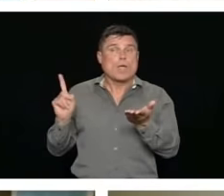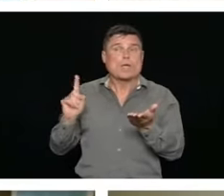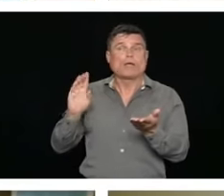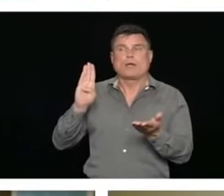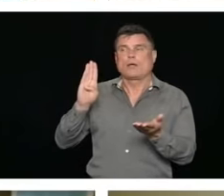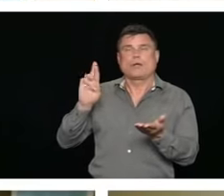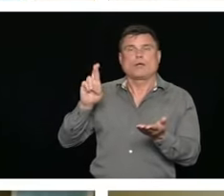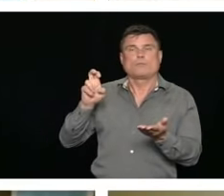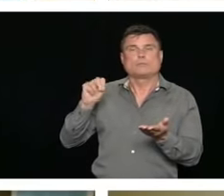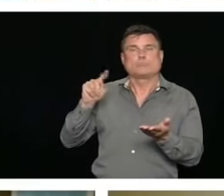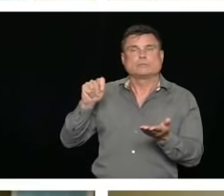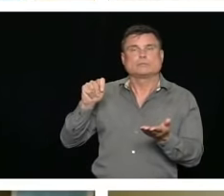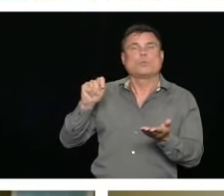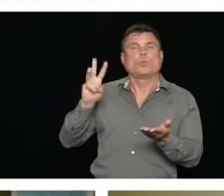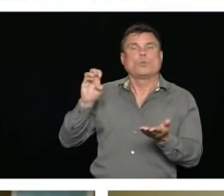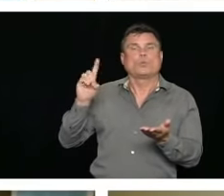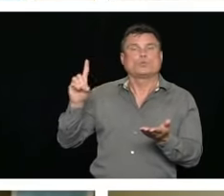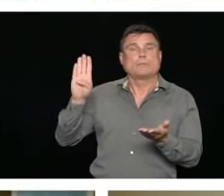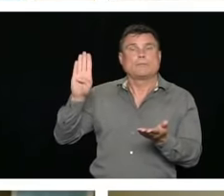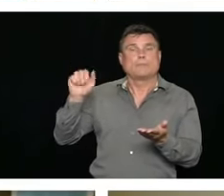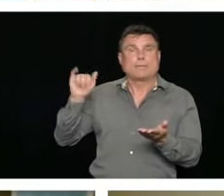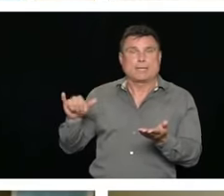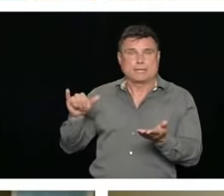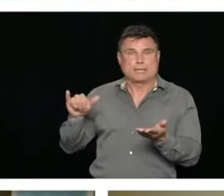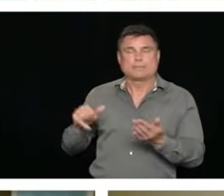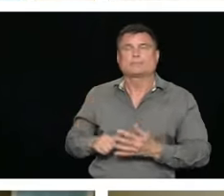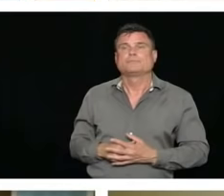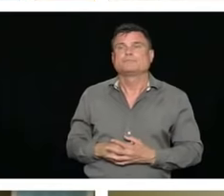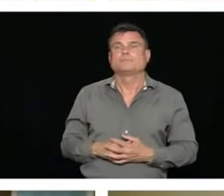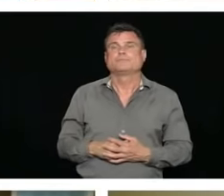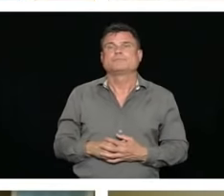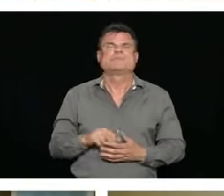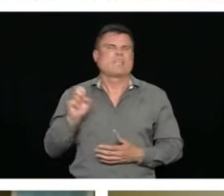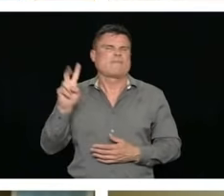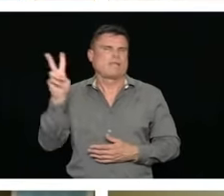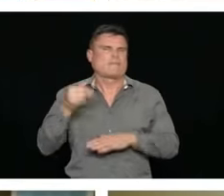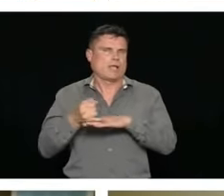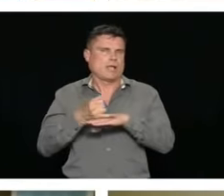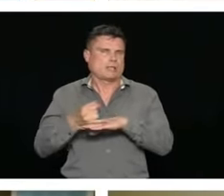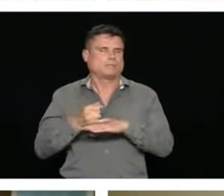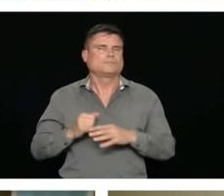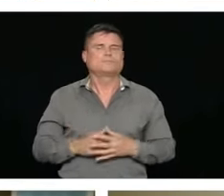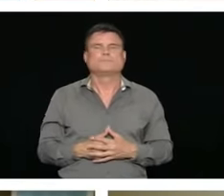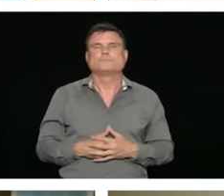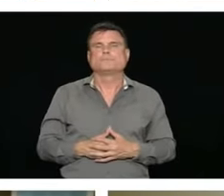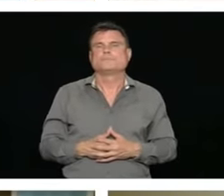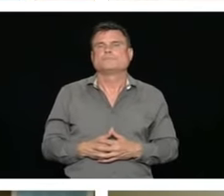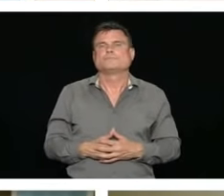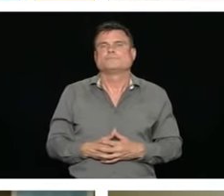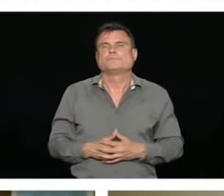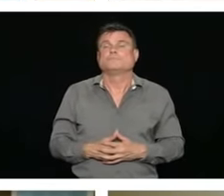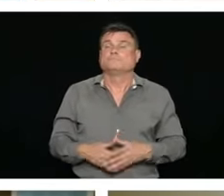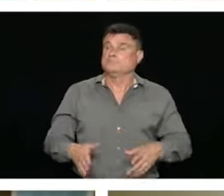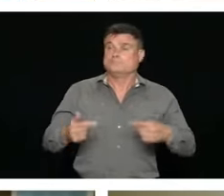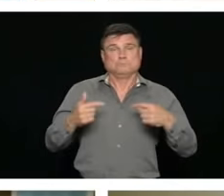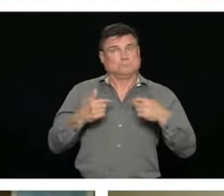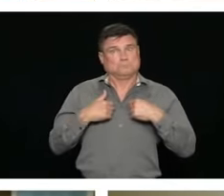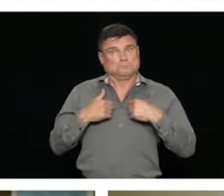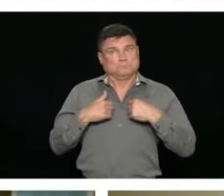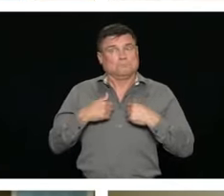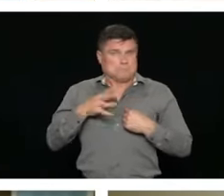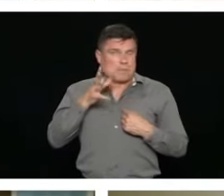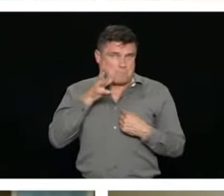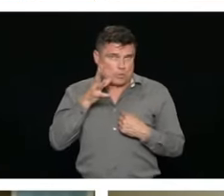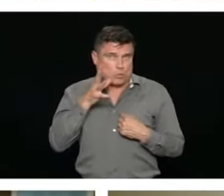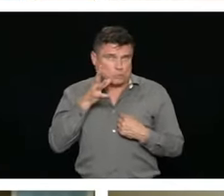as parents of a child with a chronic health issue, I'm concerned that according to page 6 on the BC CDC